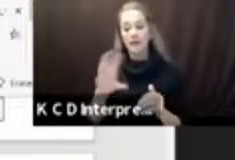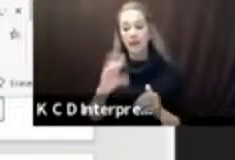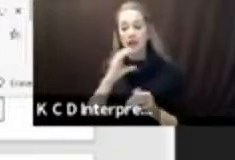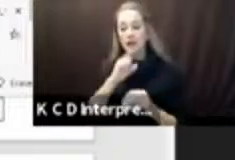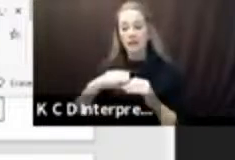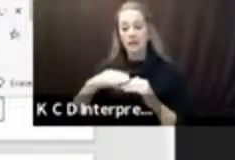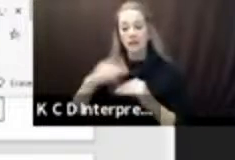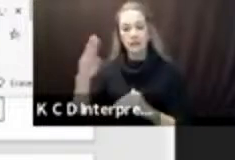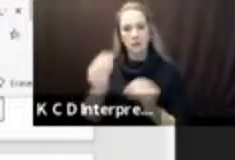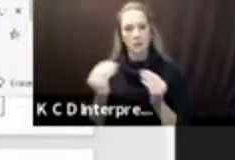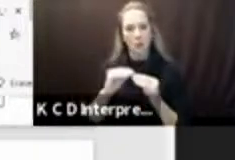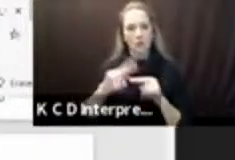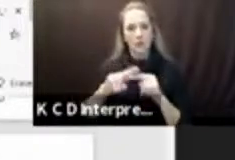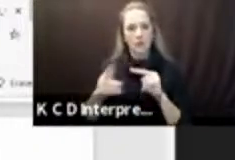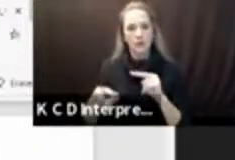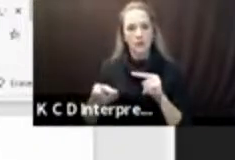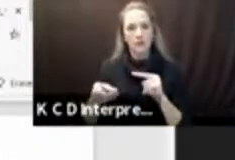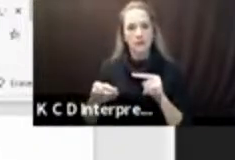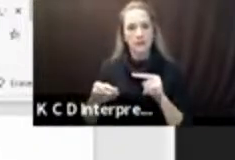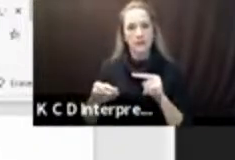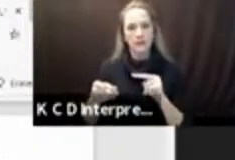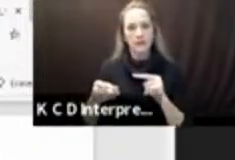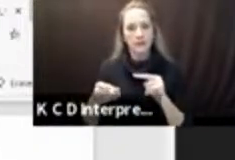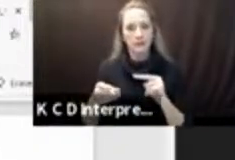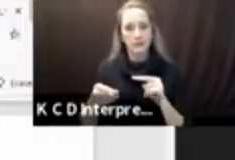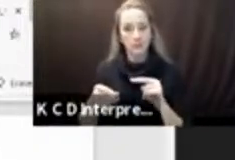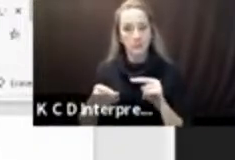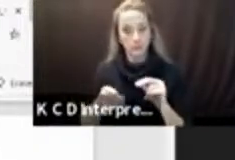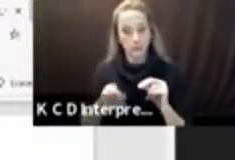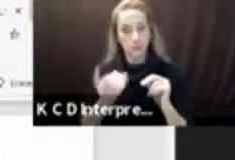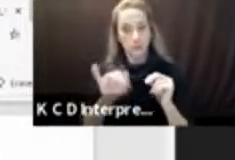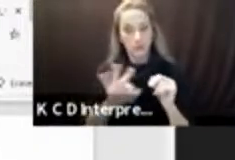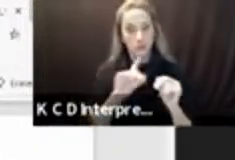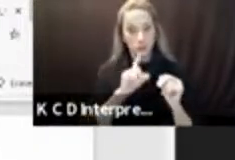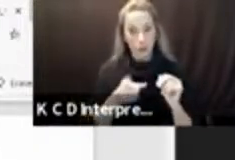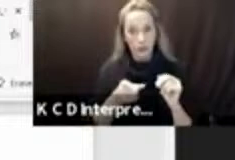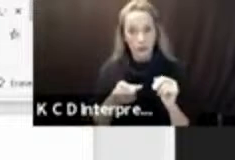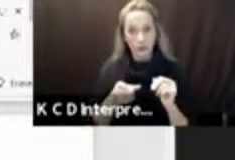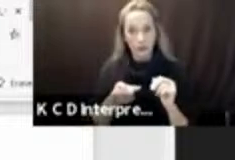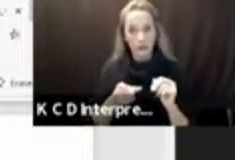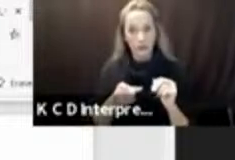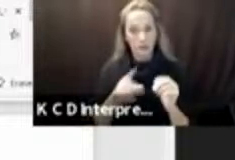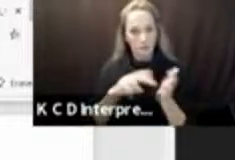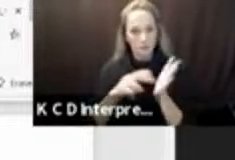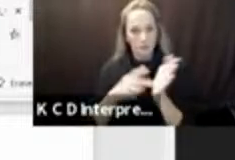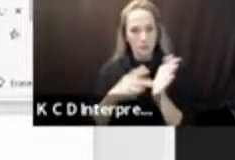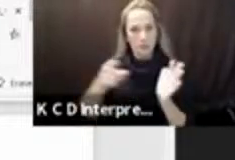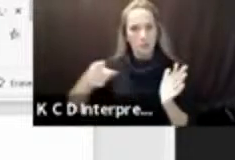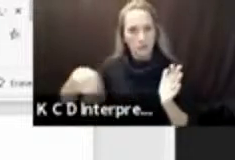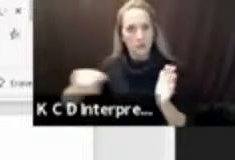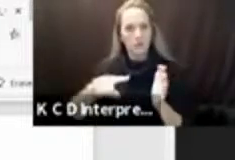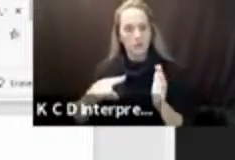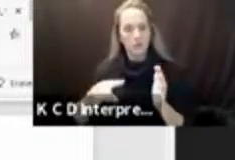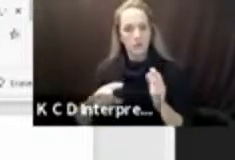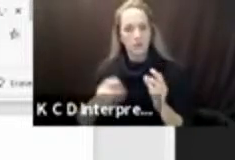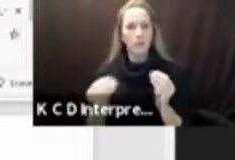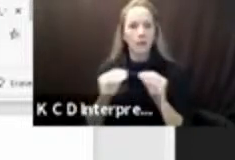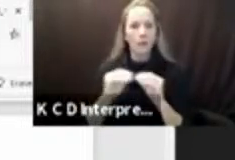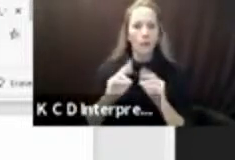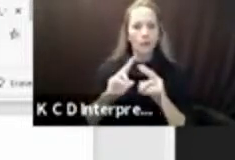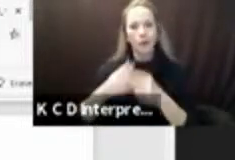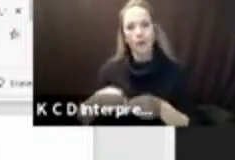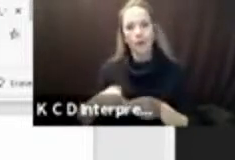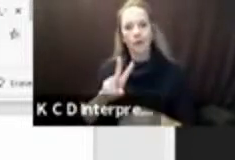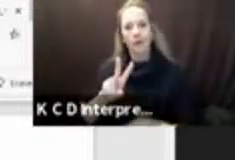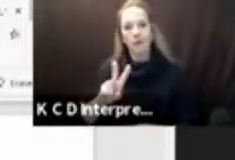a decrease there. And so if that's real, that would suggest that some of those who are potentially more vulnerable or more likely